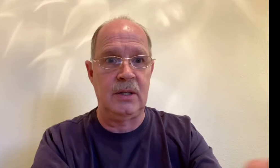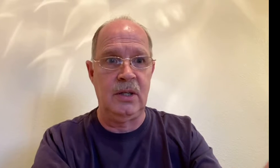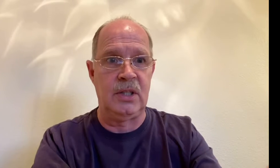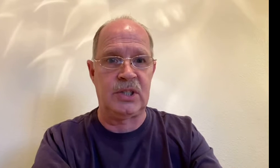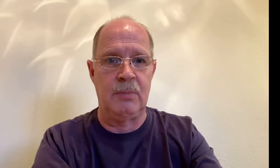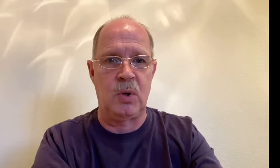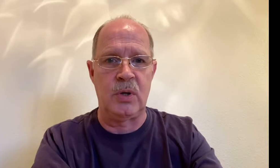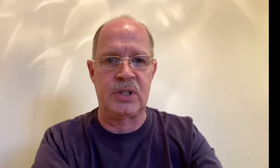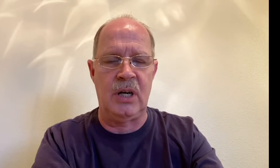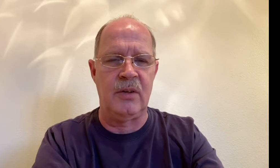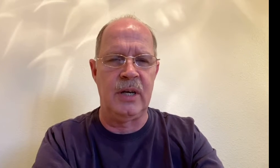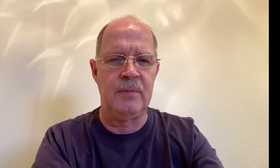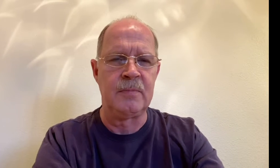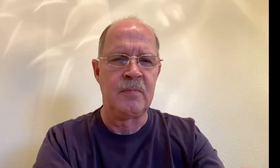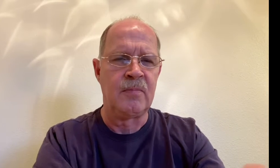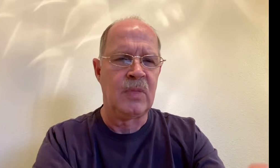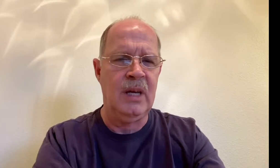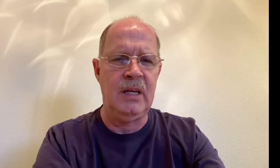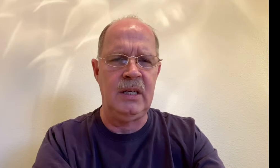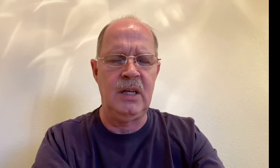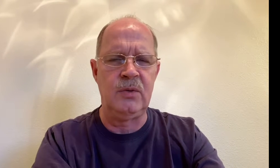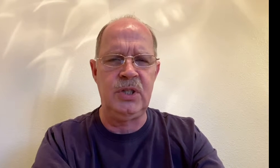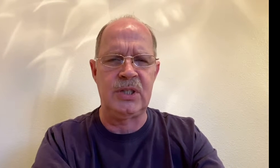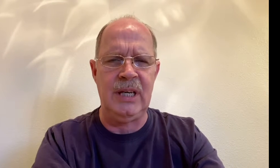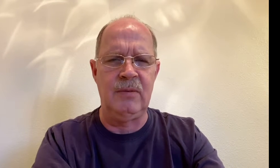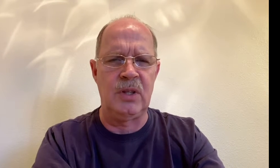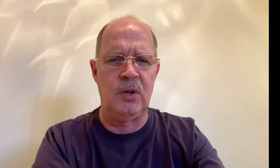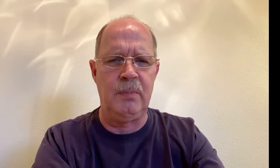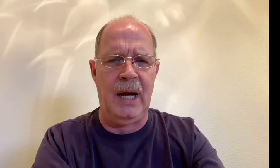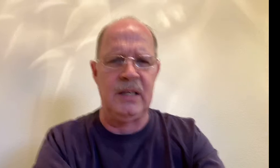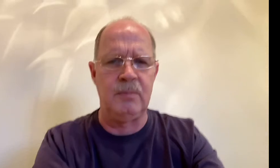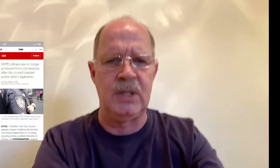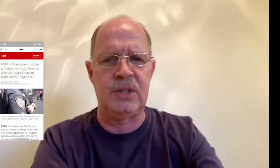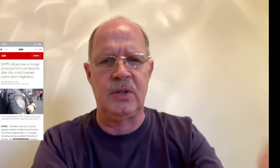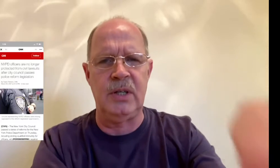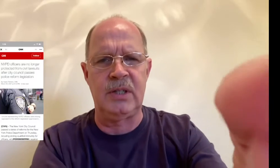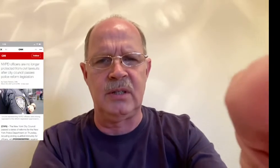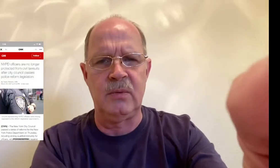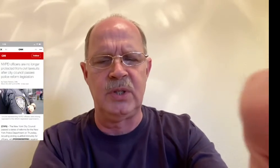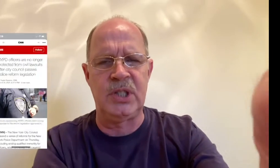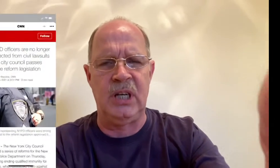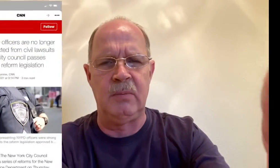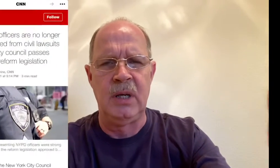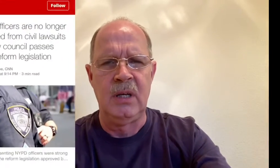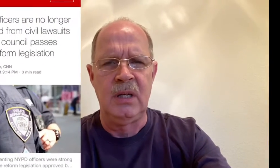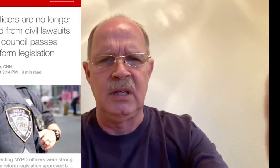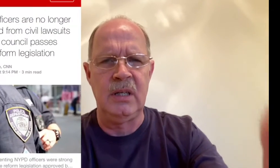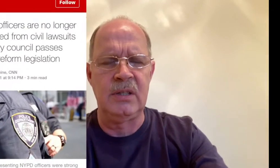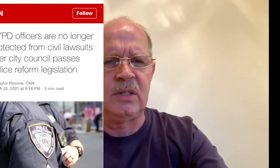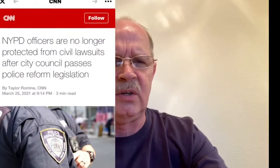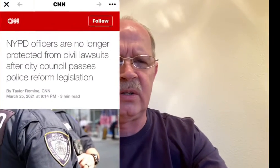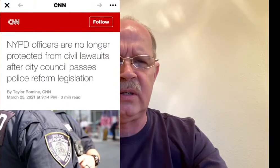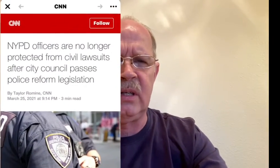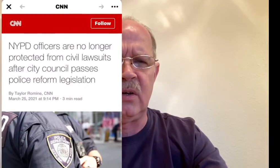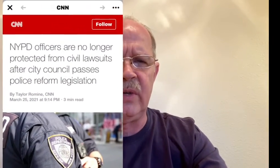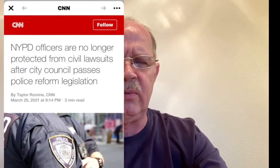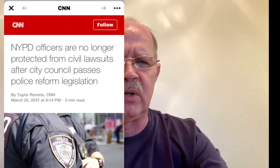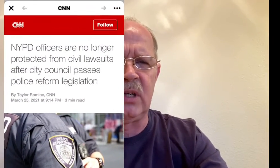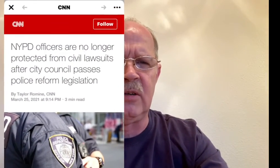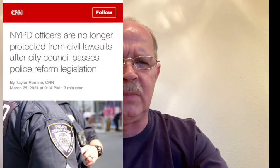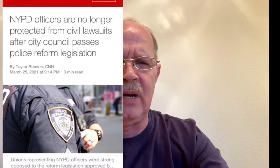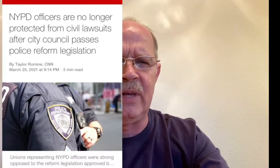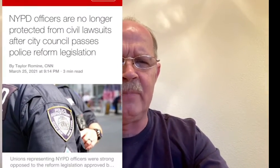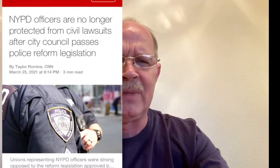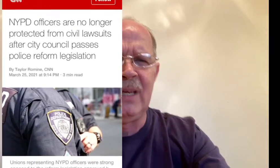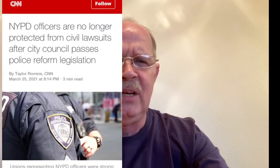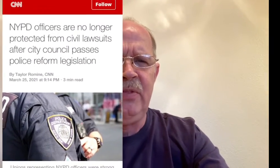thanks goodness some courts saw that. And you don't just, even though the Biden administration regime is going to, they want to